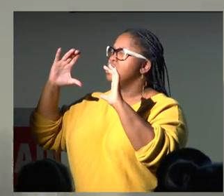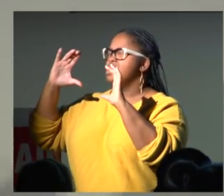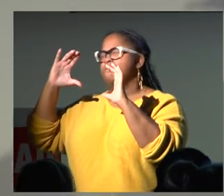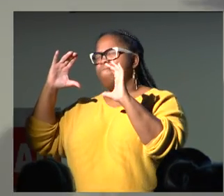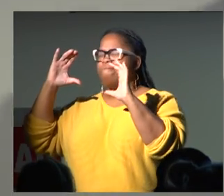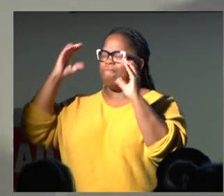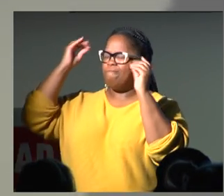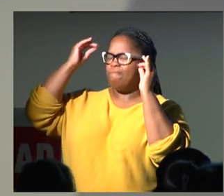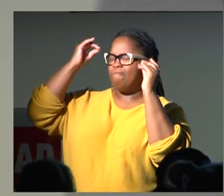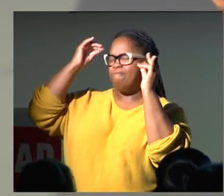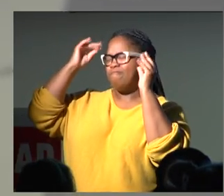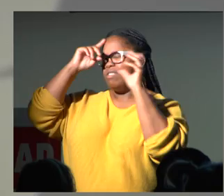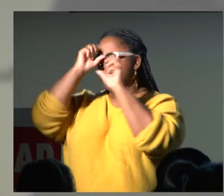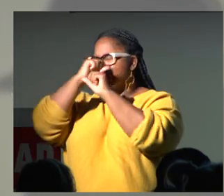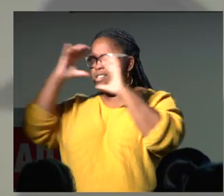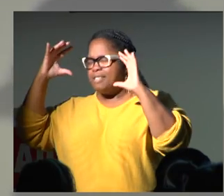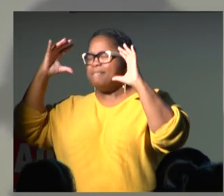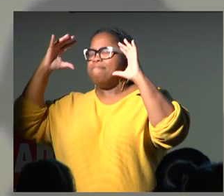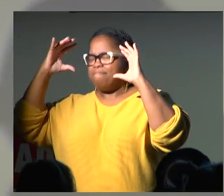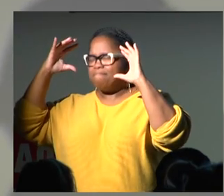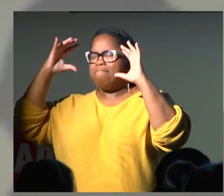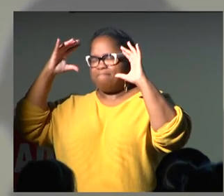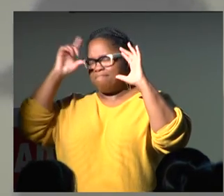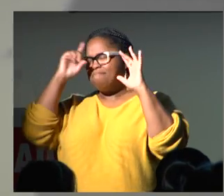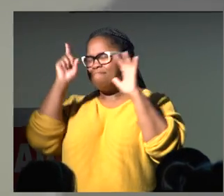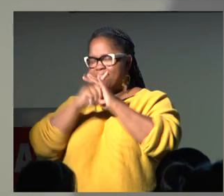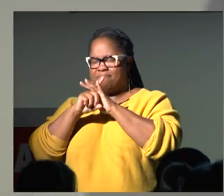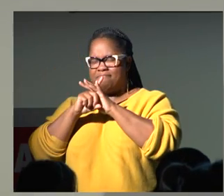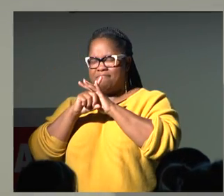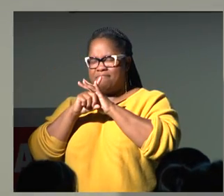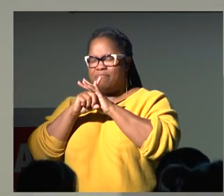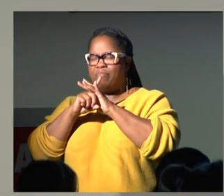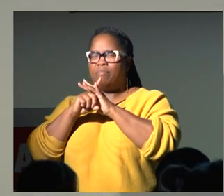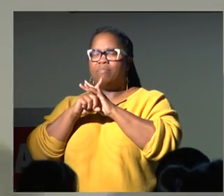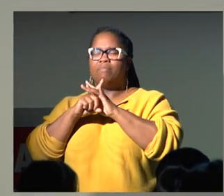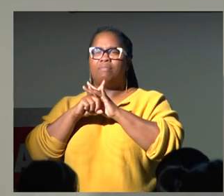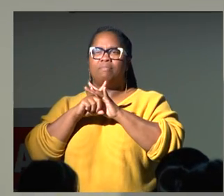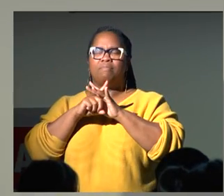that comes to me. And I didn't have this